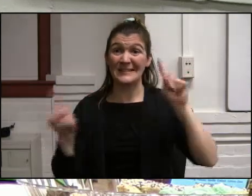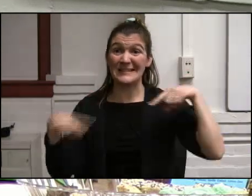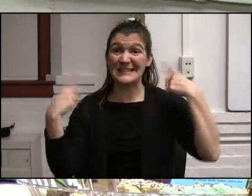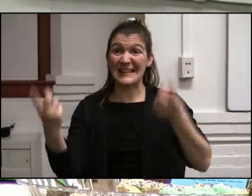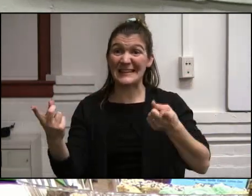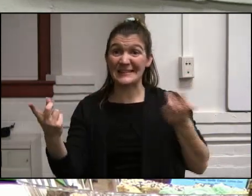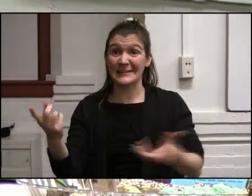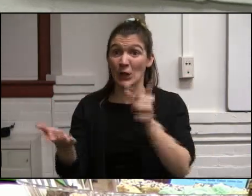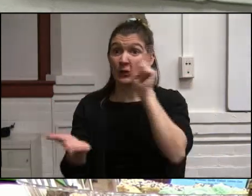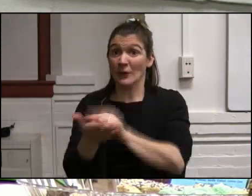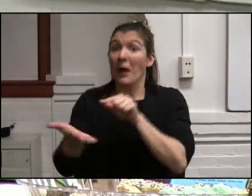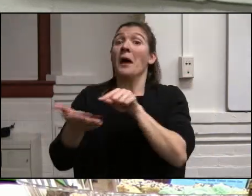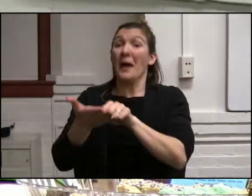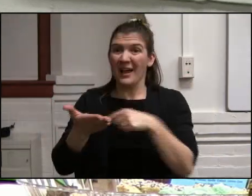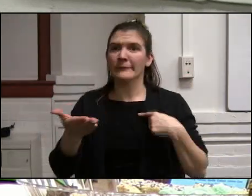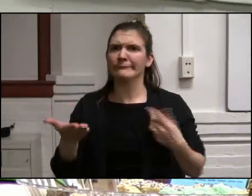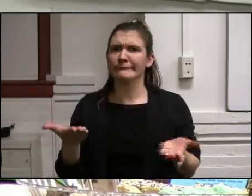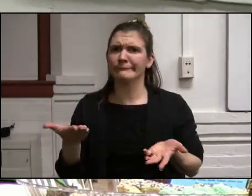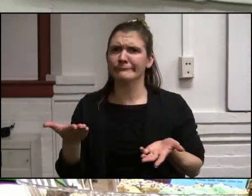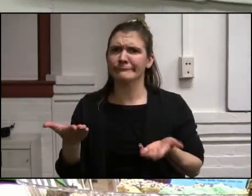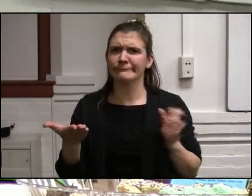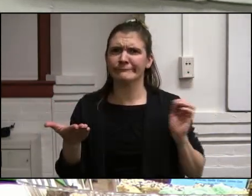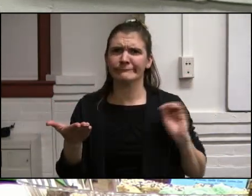in paper. And